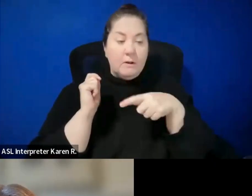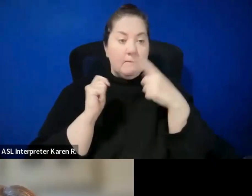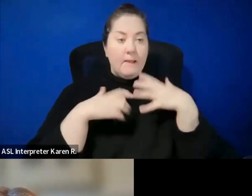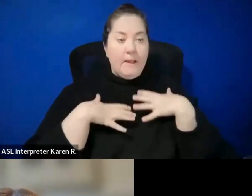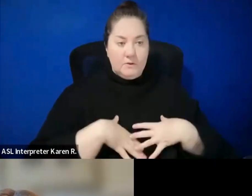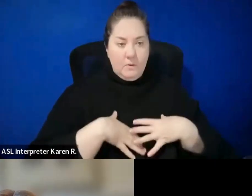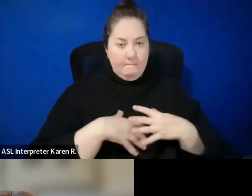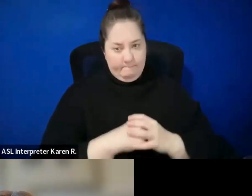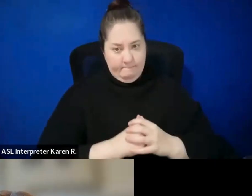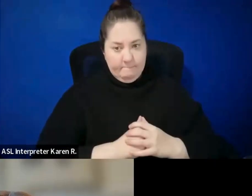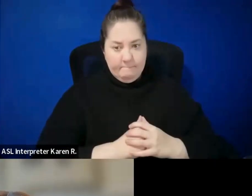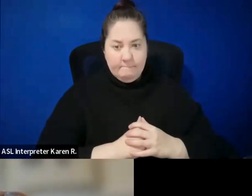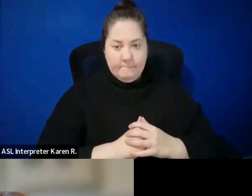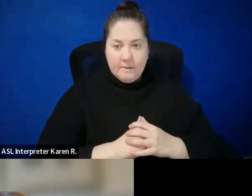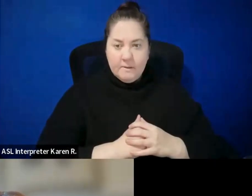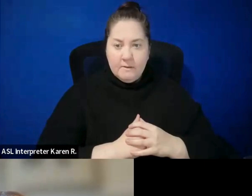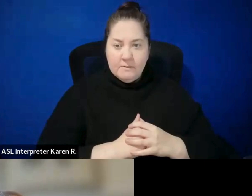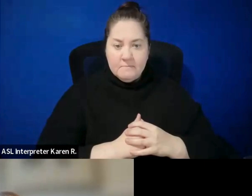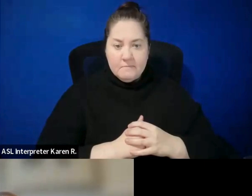today.